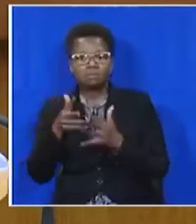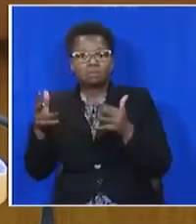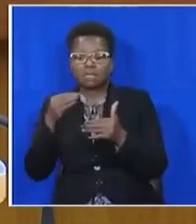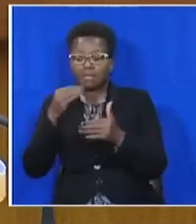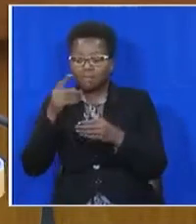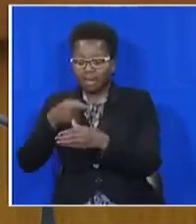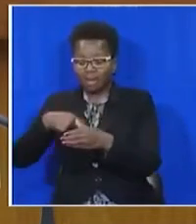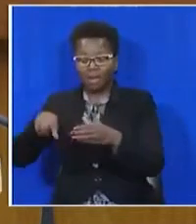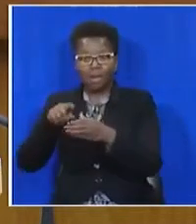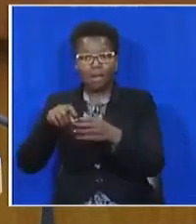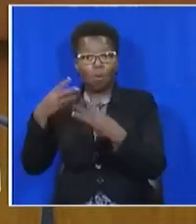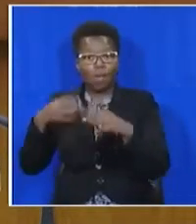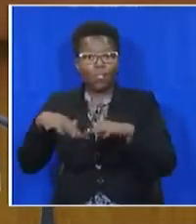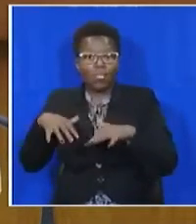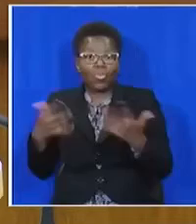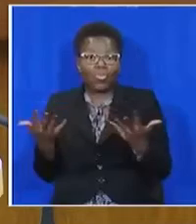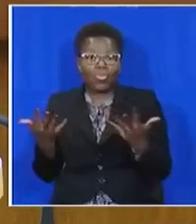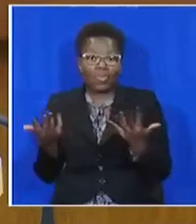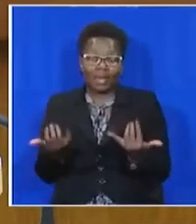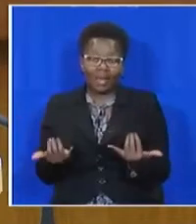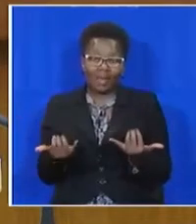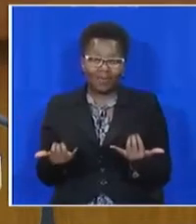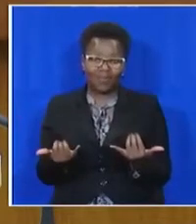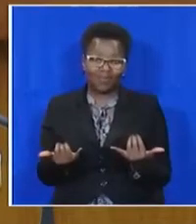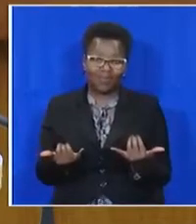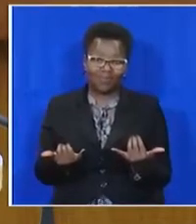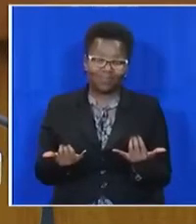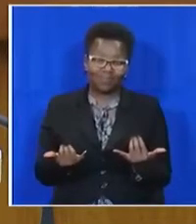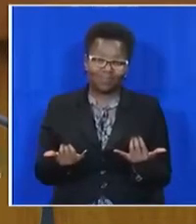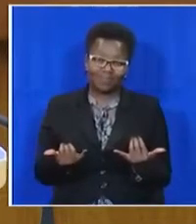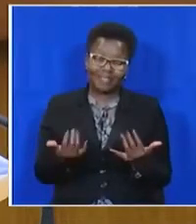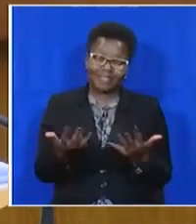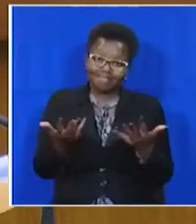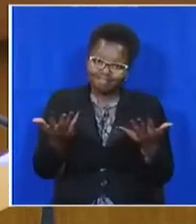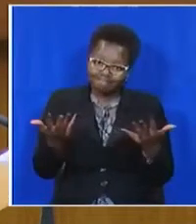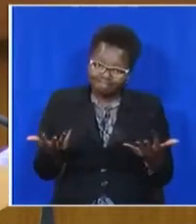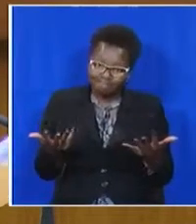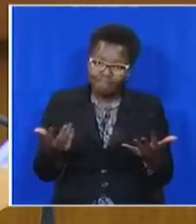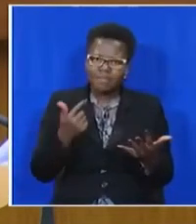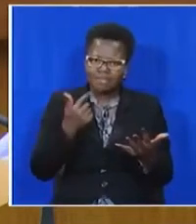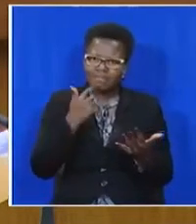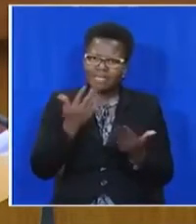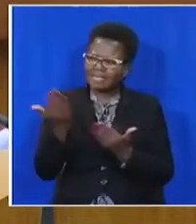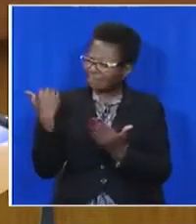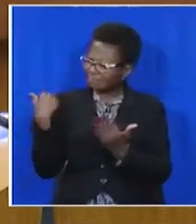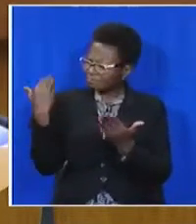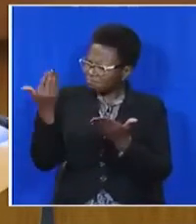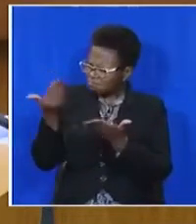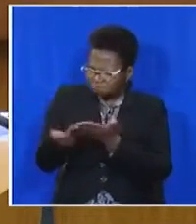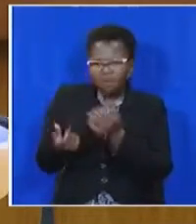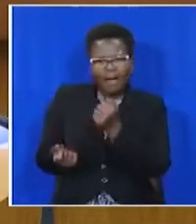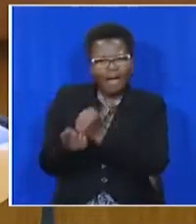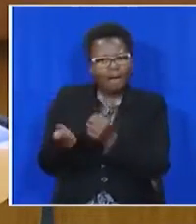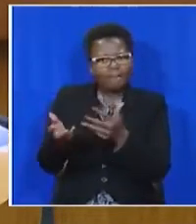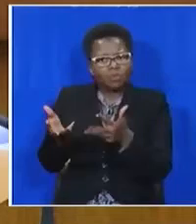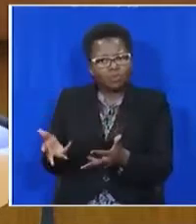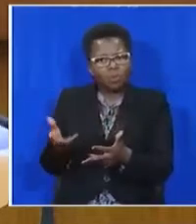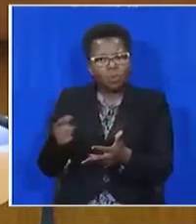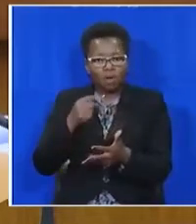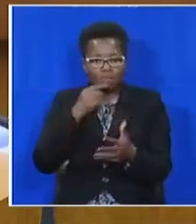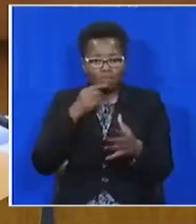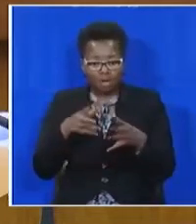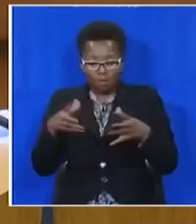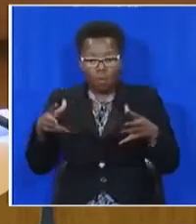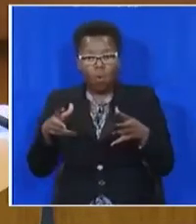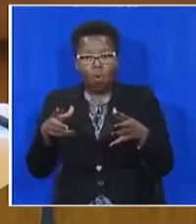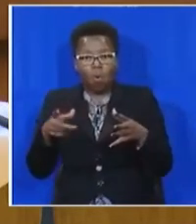of unemployed lot. It is an inherent feature of the capitalist mode of production to reserve a huge army